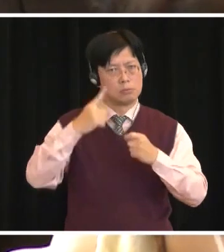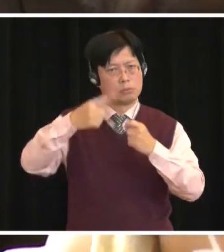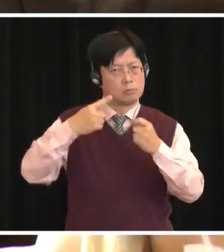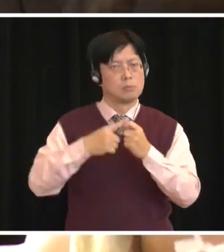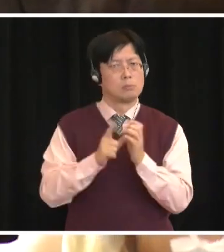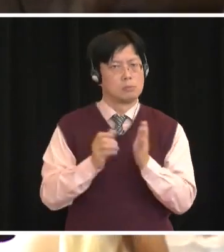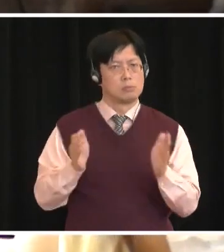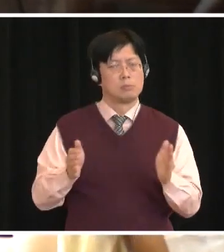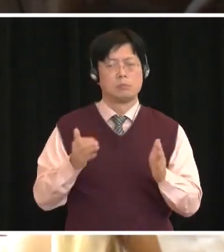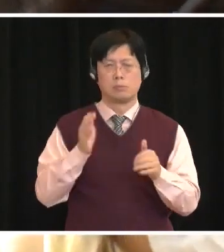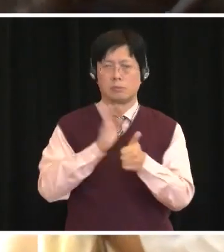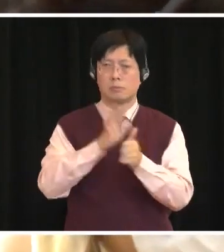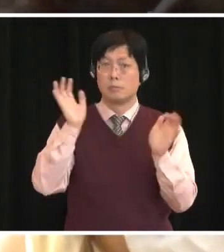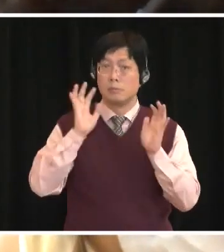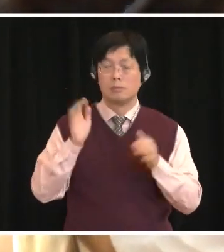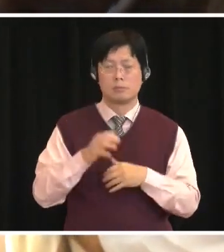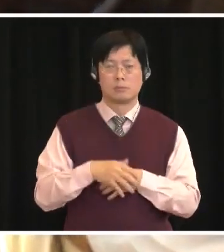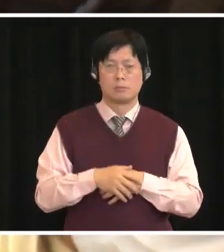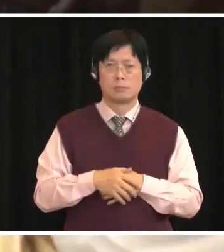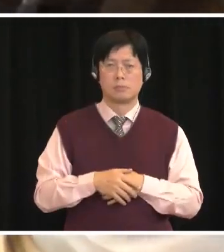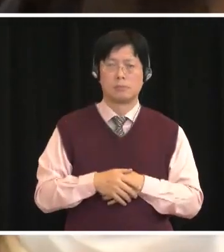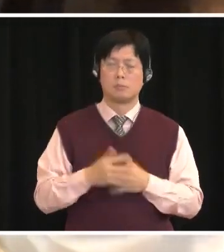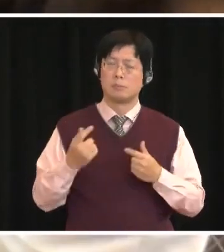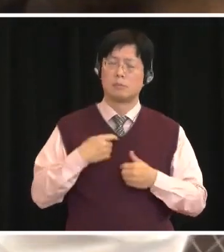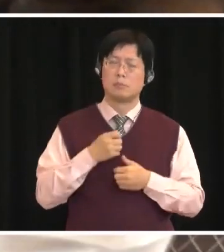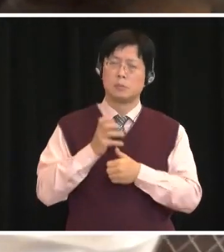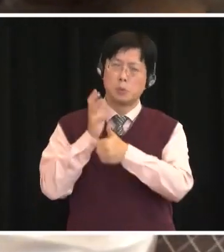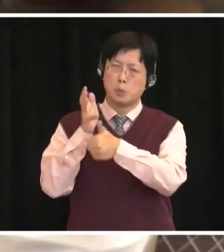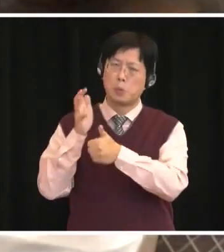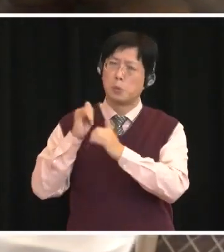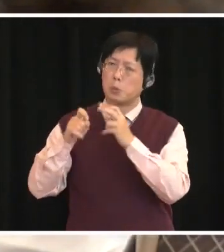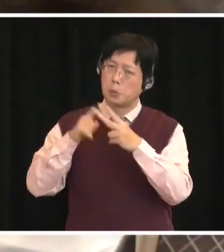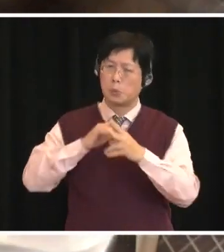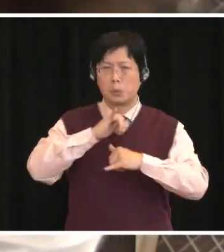Social workers will accompany the child for a year.